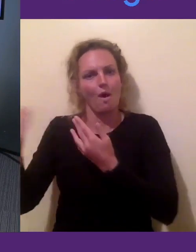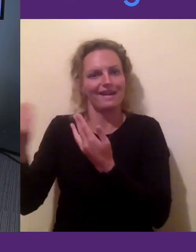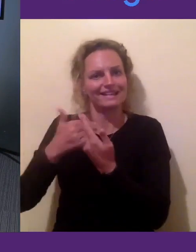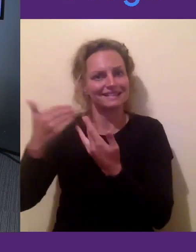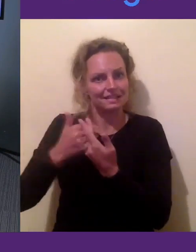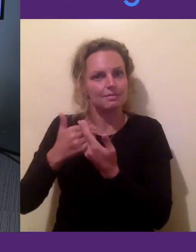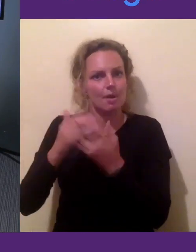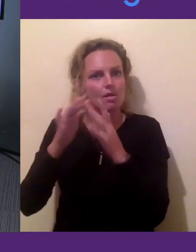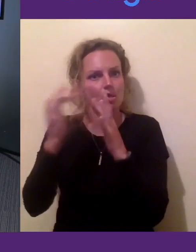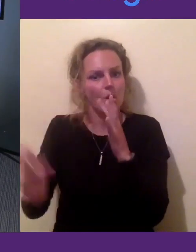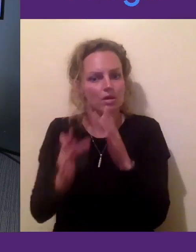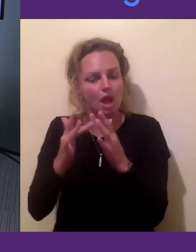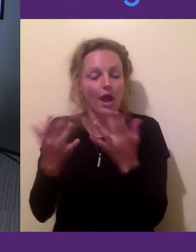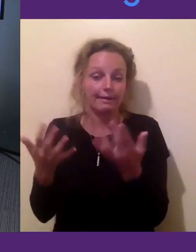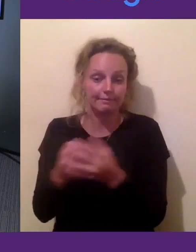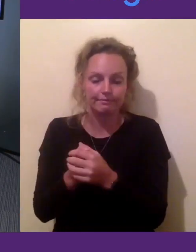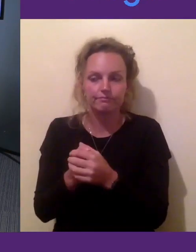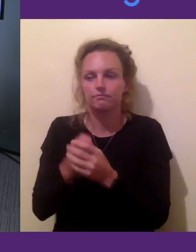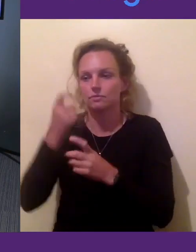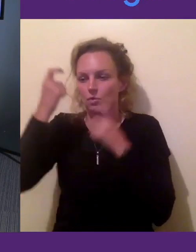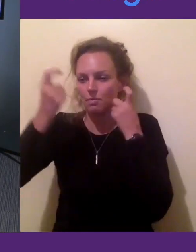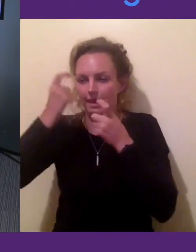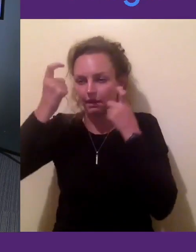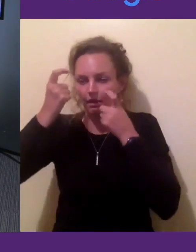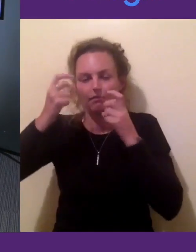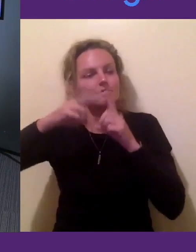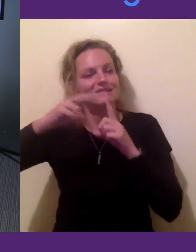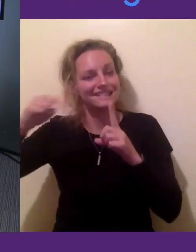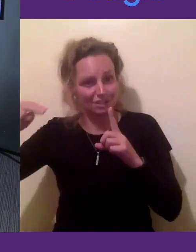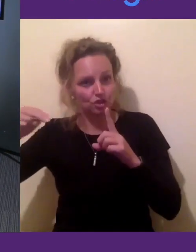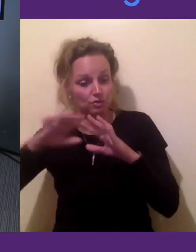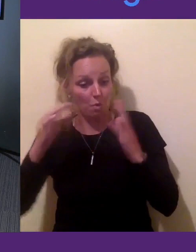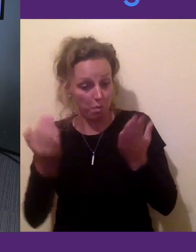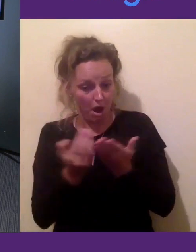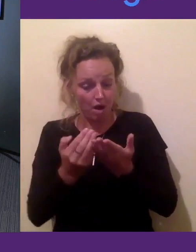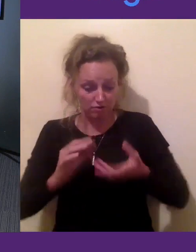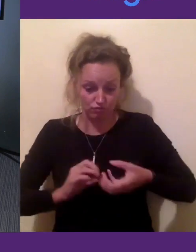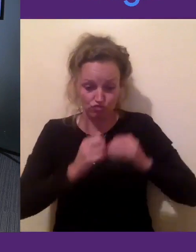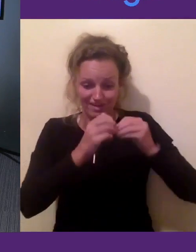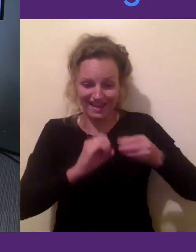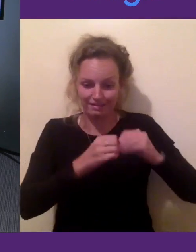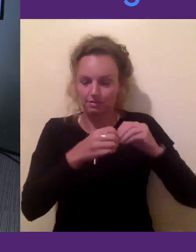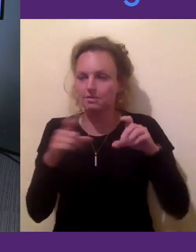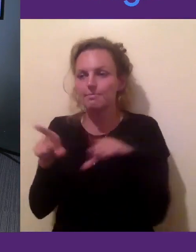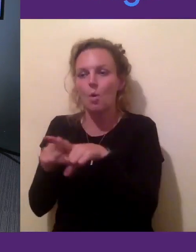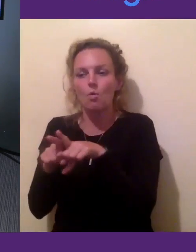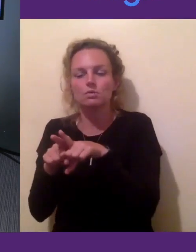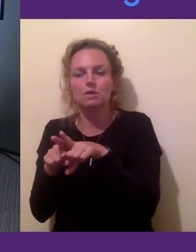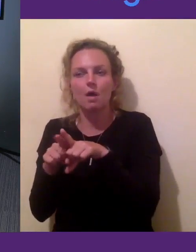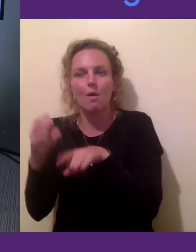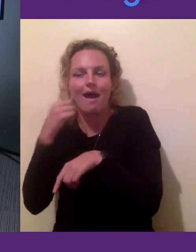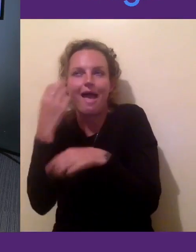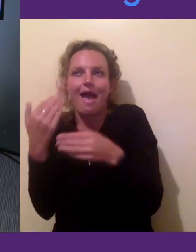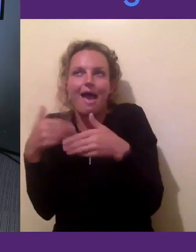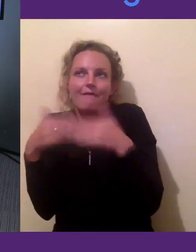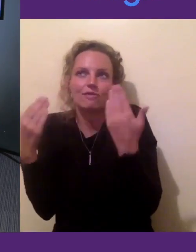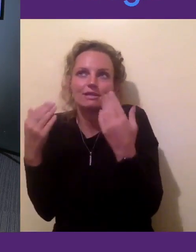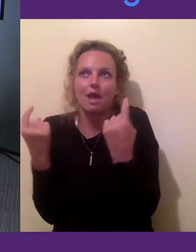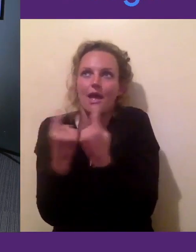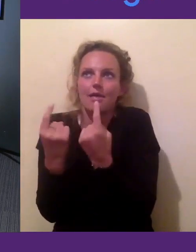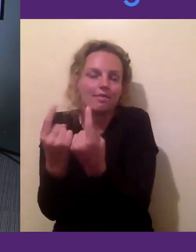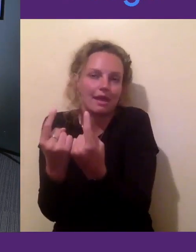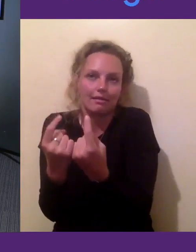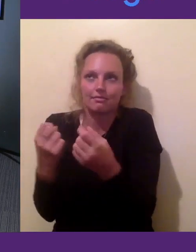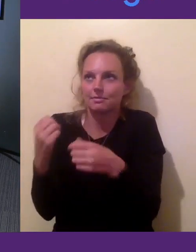but actually there are things that people can do in their every day-to-day work that will make things more accessible for the people we support, and